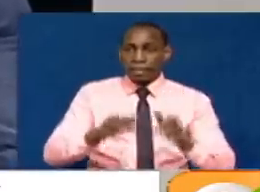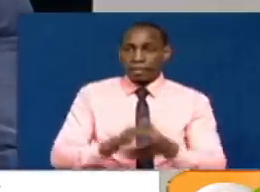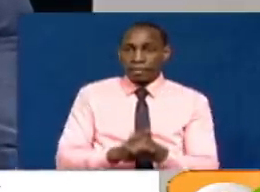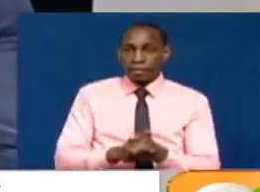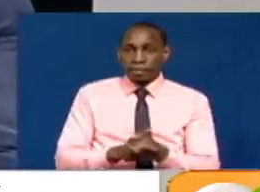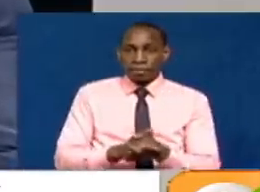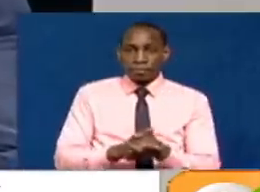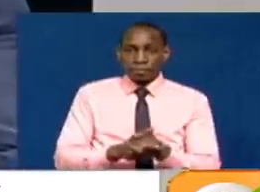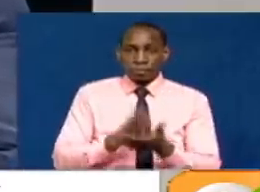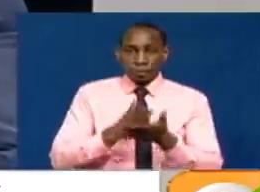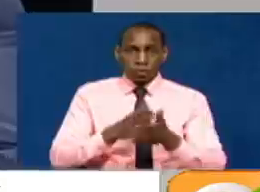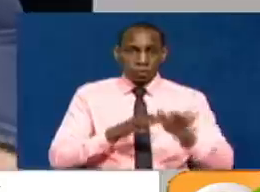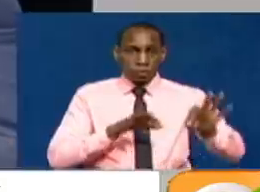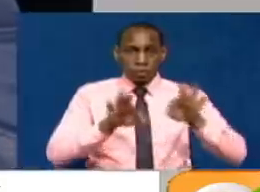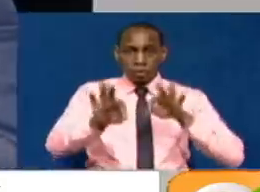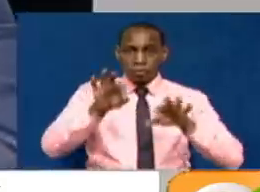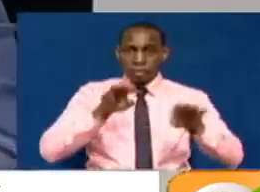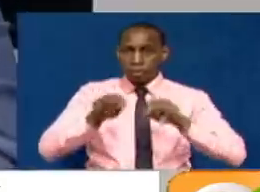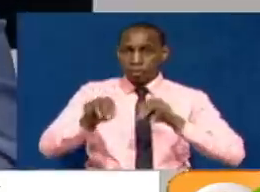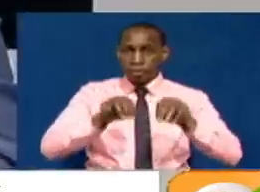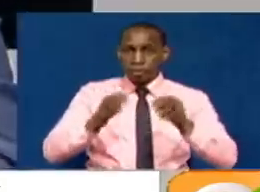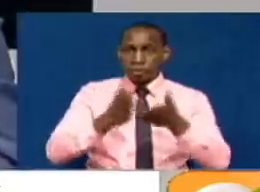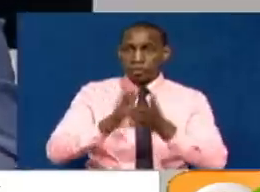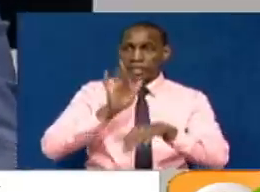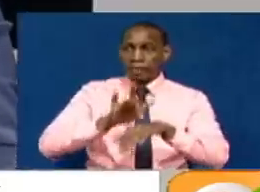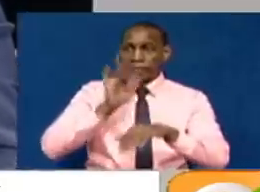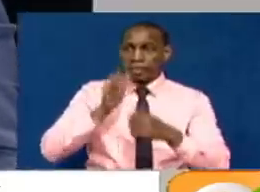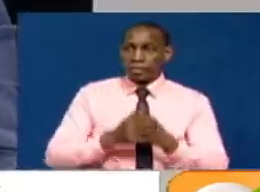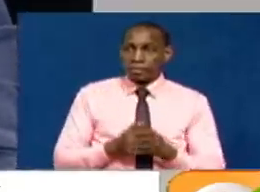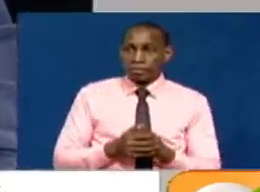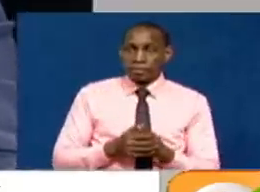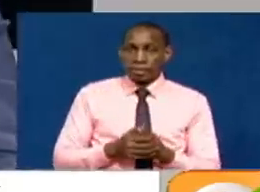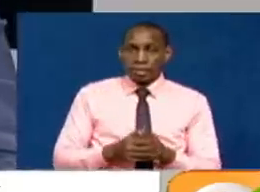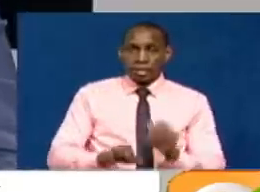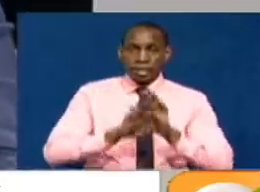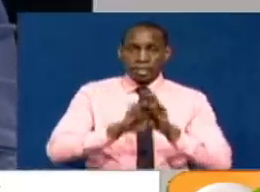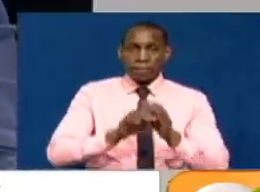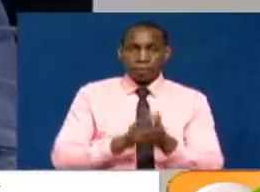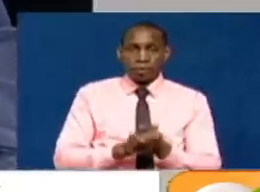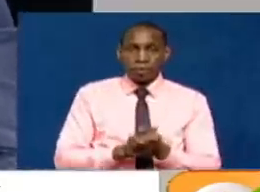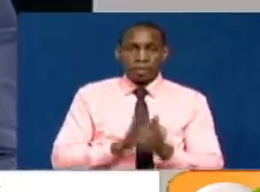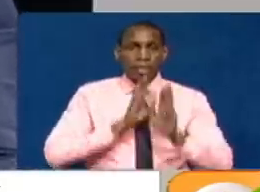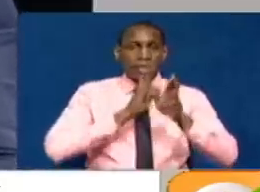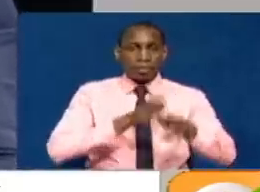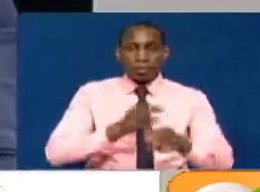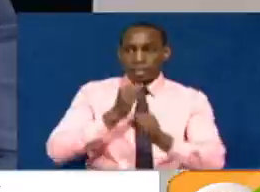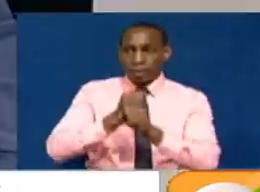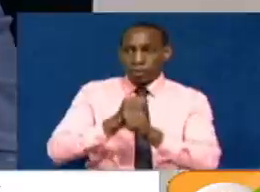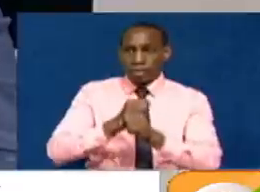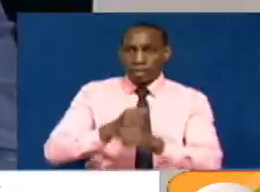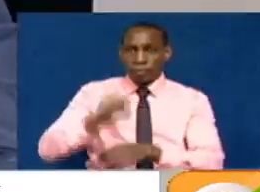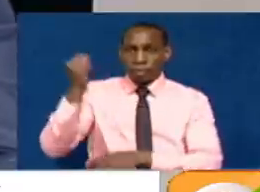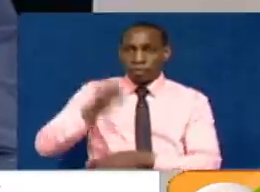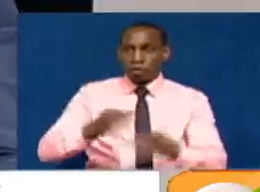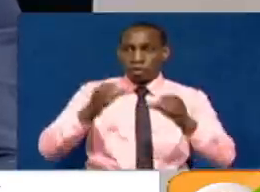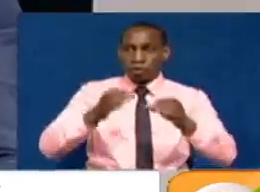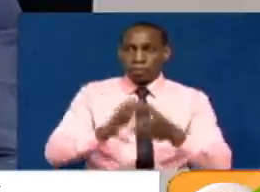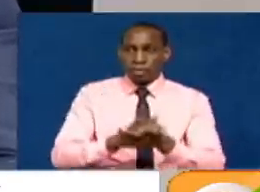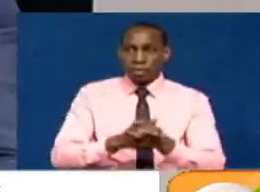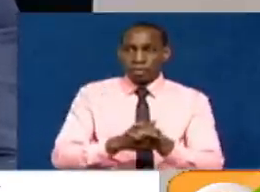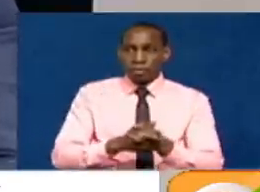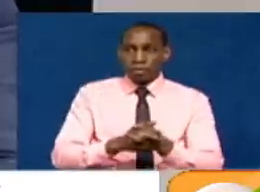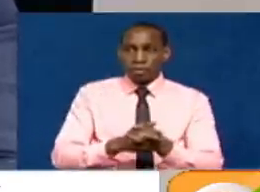you manage the nominations has a bearing on, let's say, the turnout and the performance of that political party